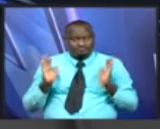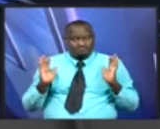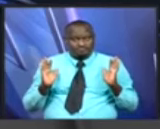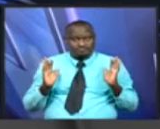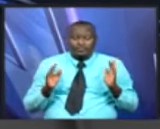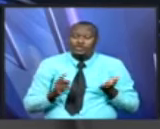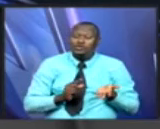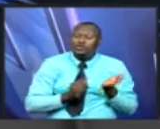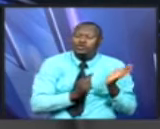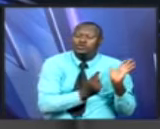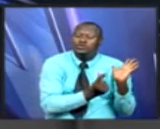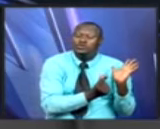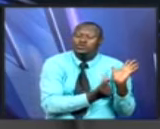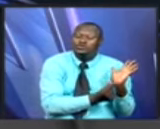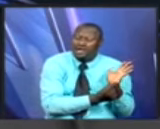Uganda,